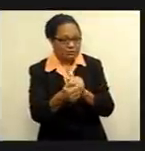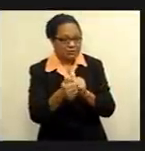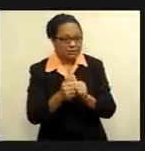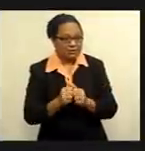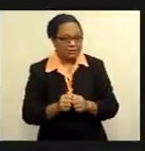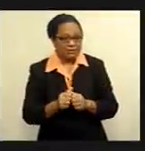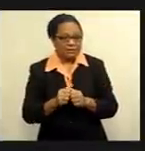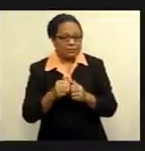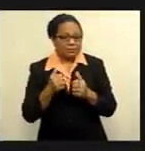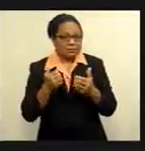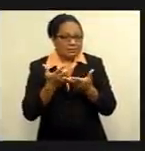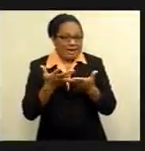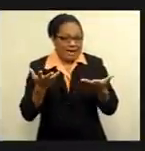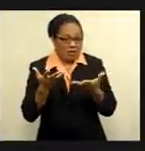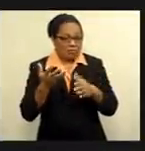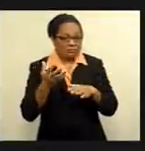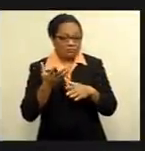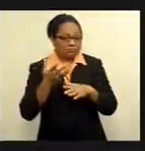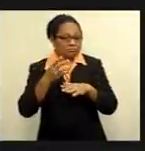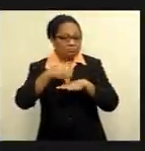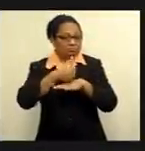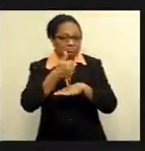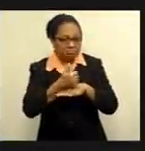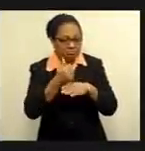setting up the program,